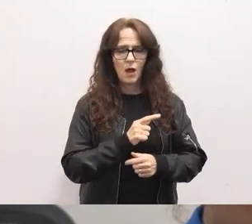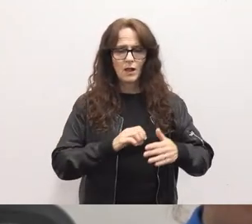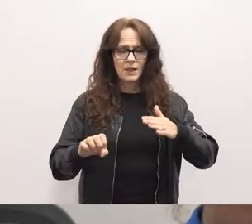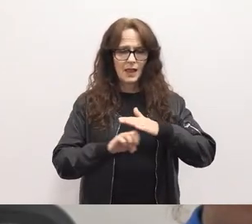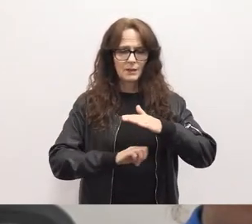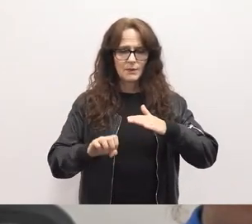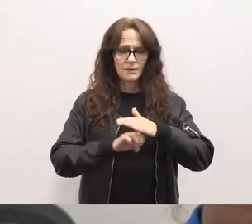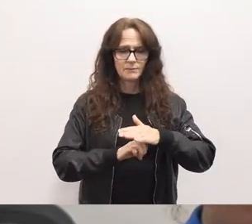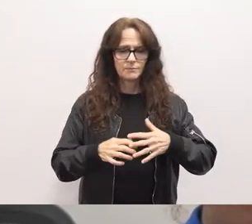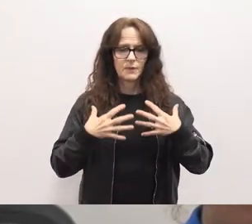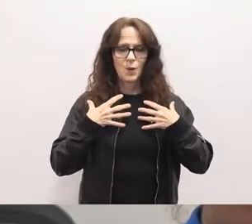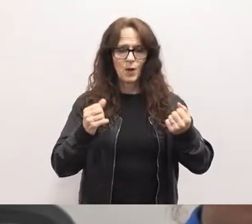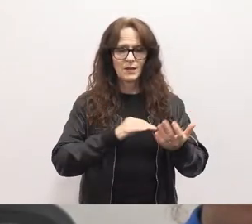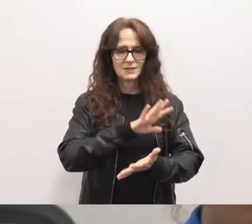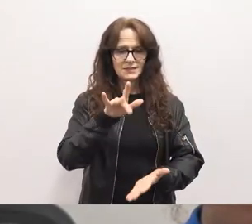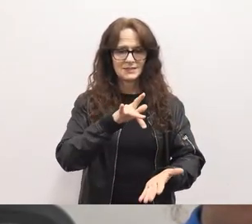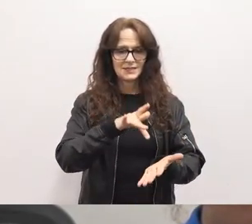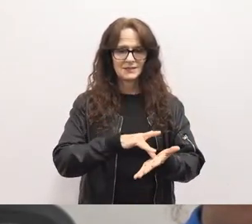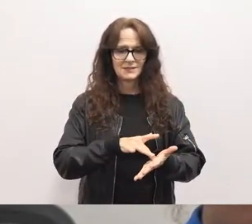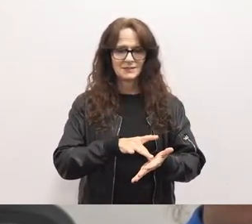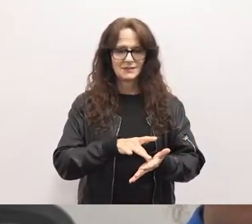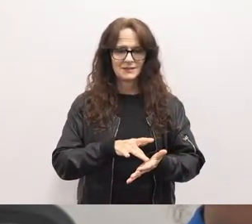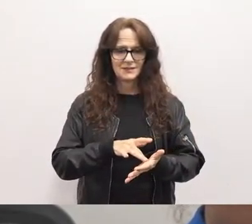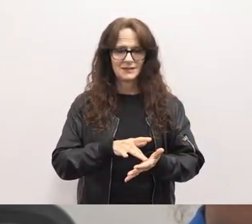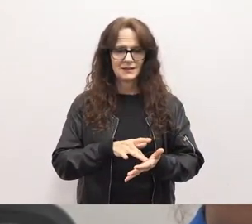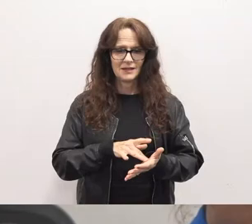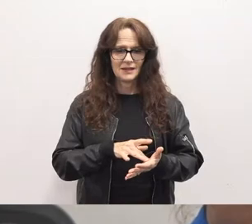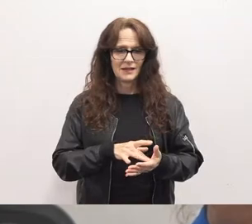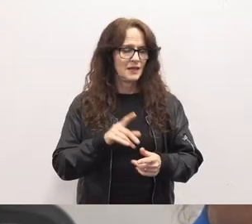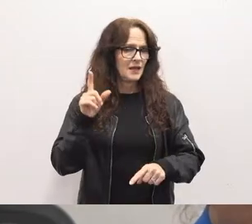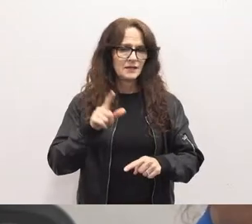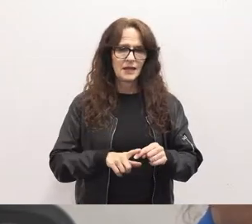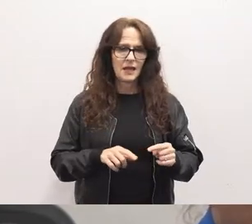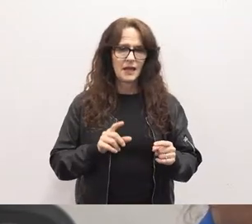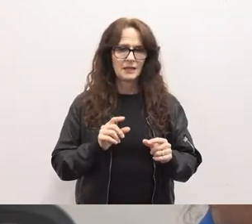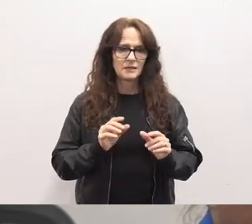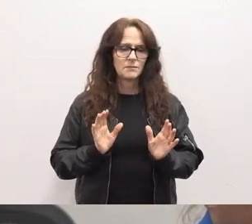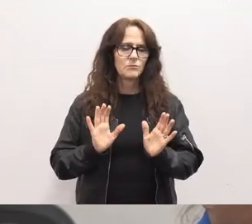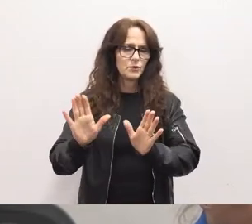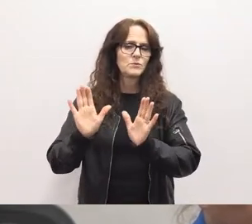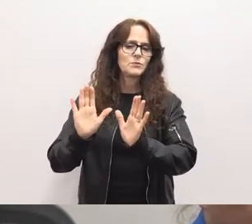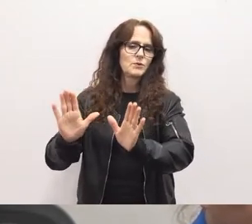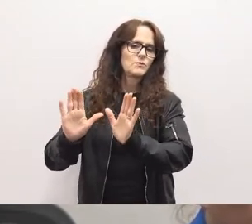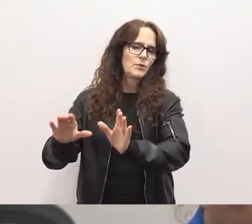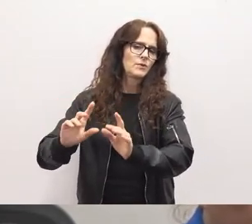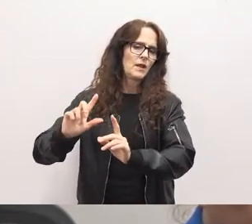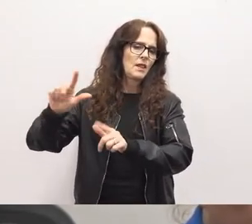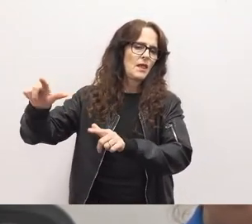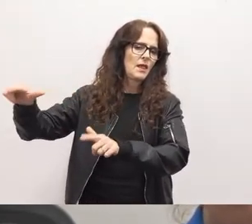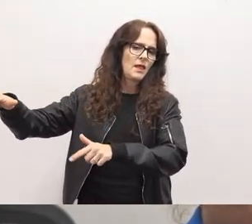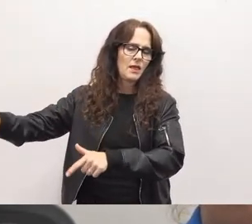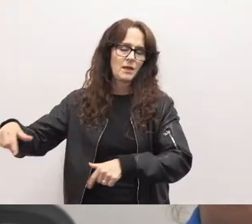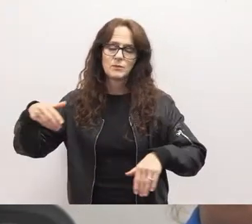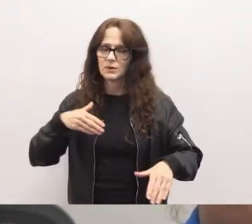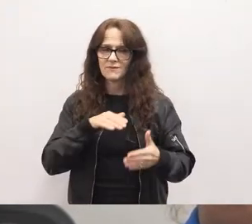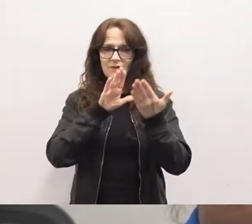benefit from a wellness center. We can't keep kicking the problem down the road. We need to face it